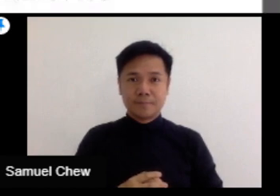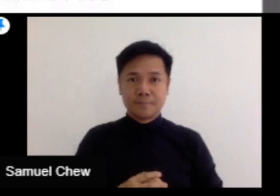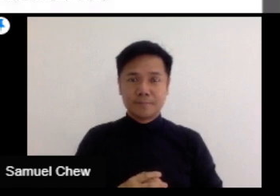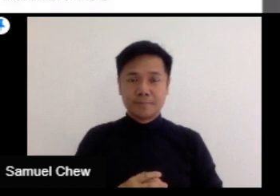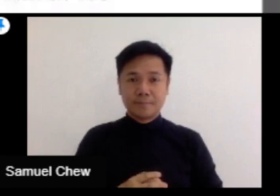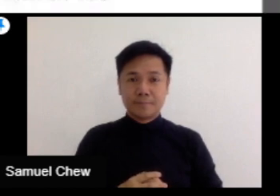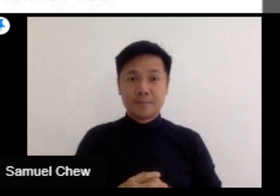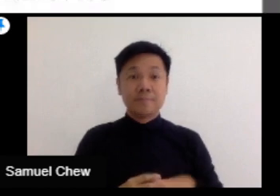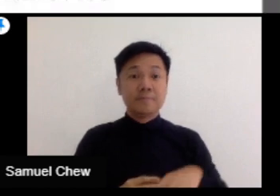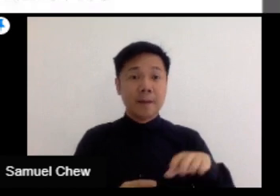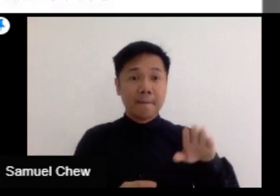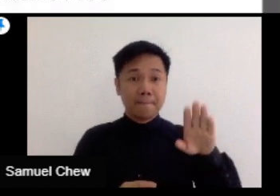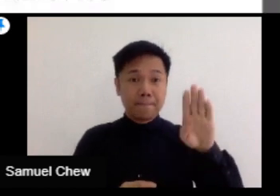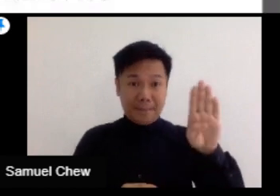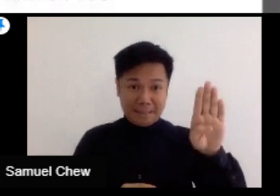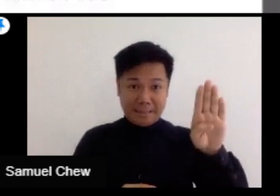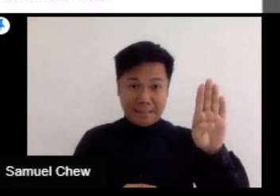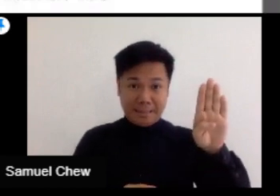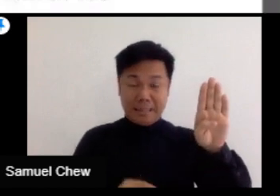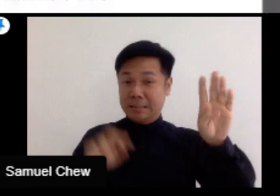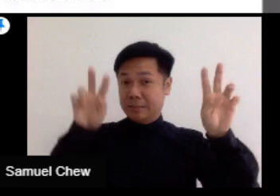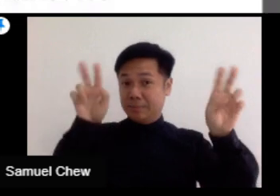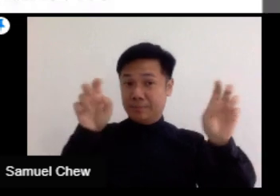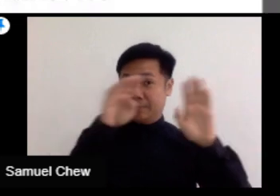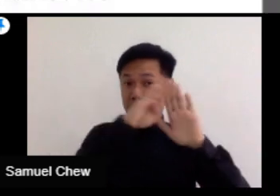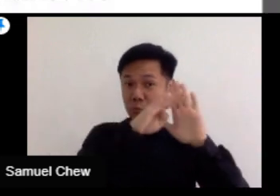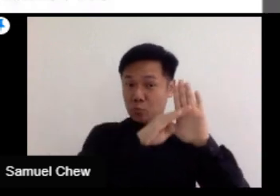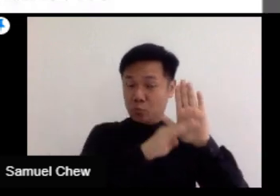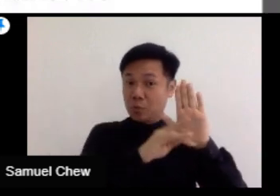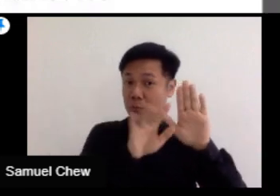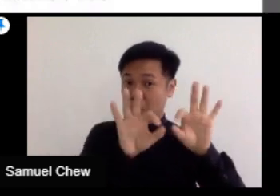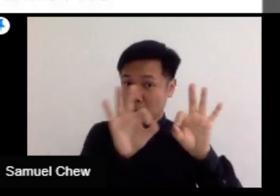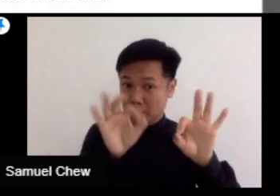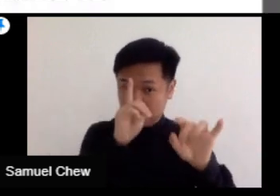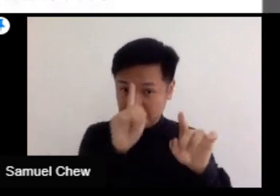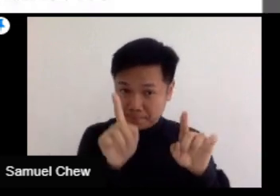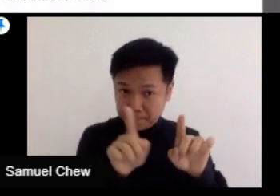D on agenda is agreed.